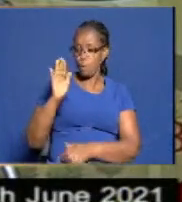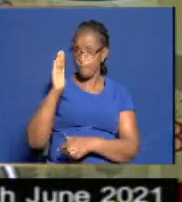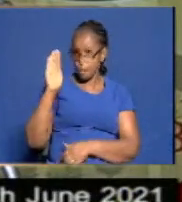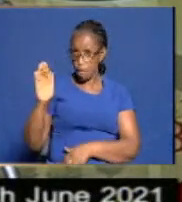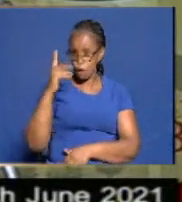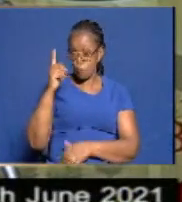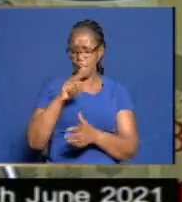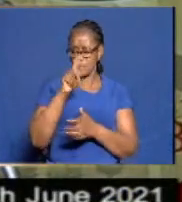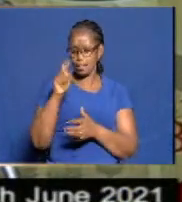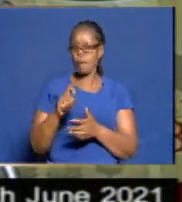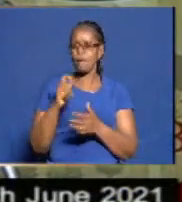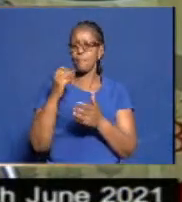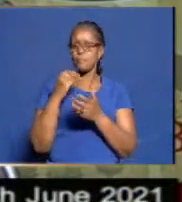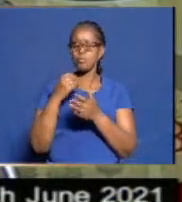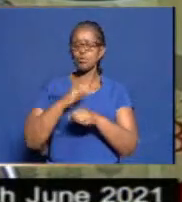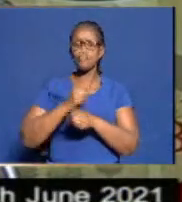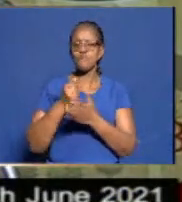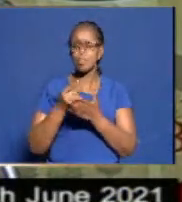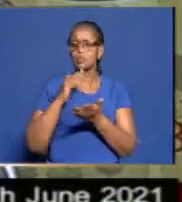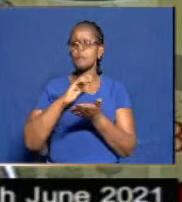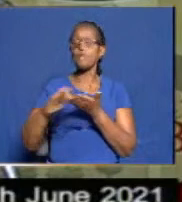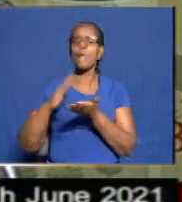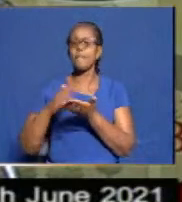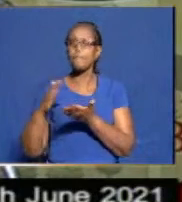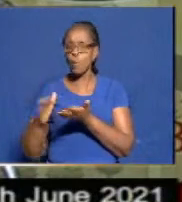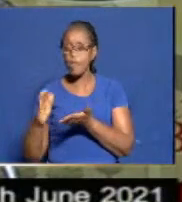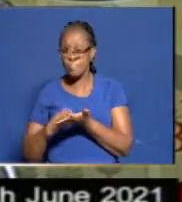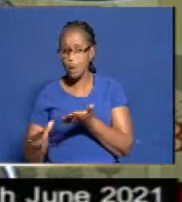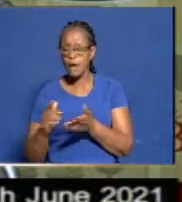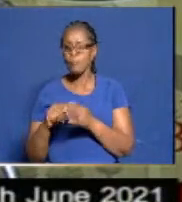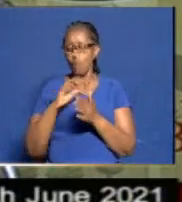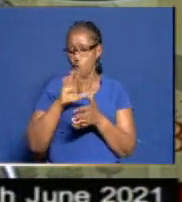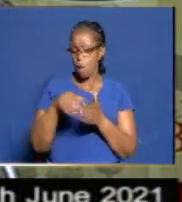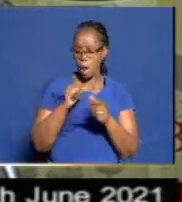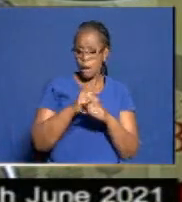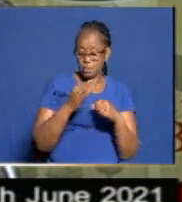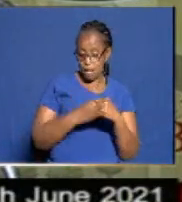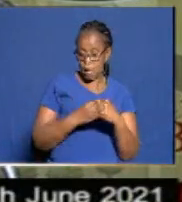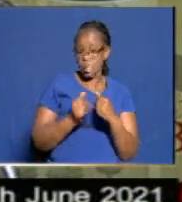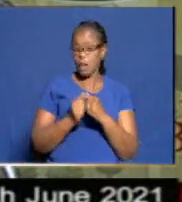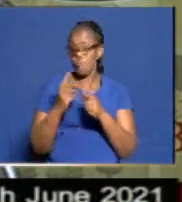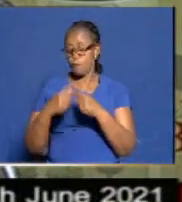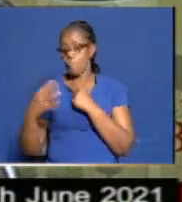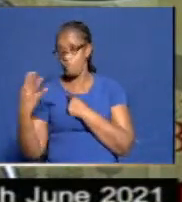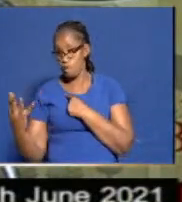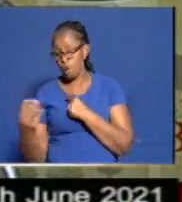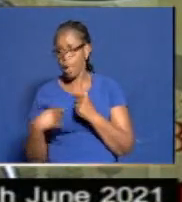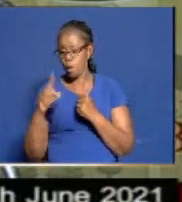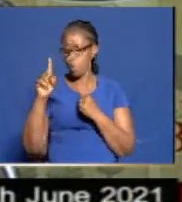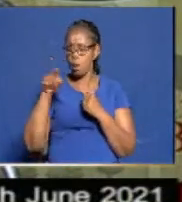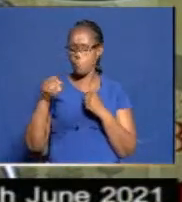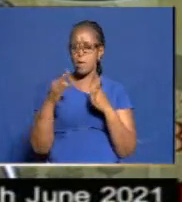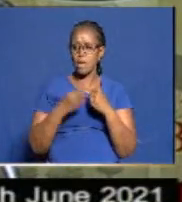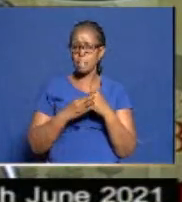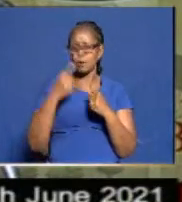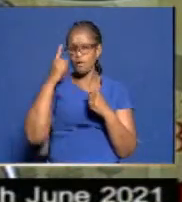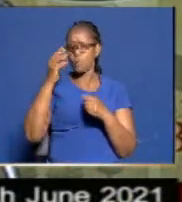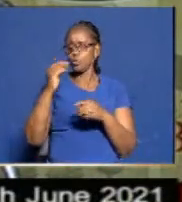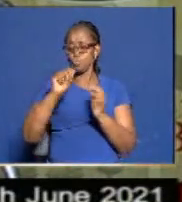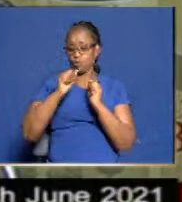examination fee waiver for all class 8 and form 4 candidates, and KSH 1.8 billion for the school feeding